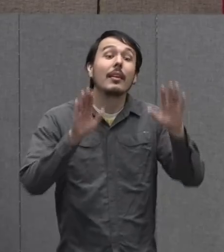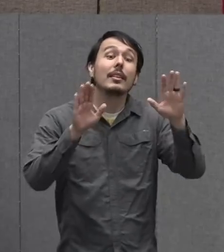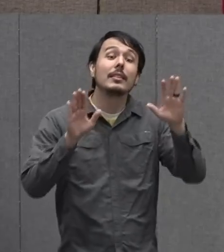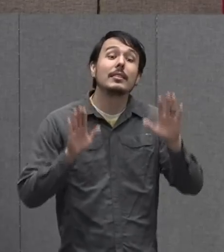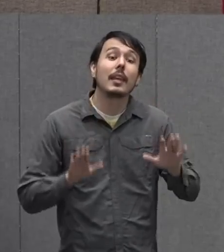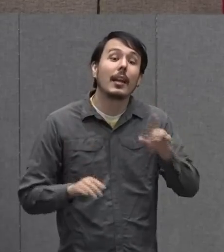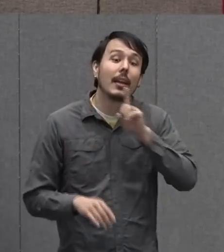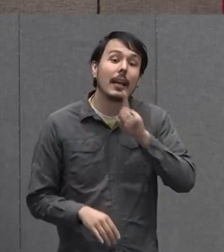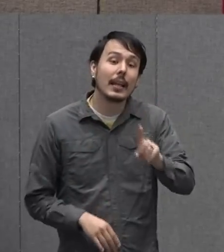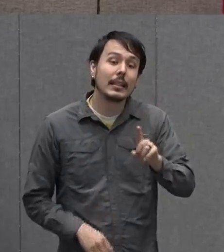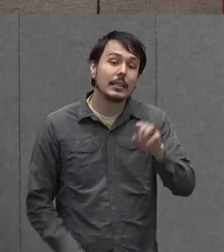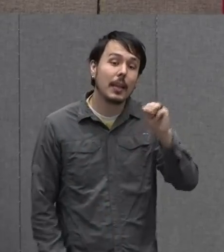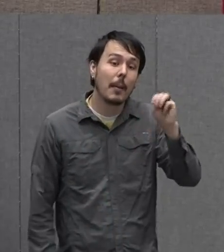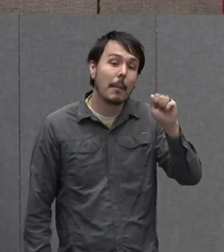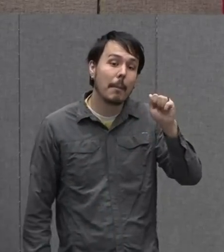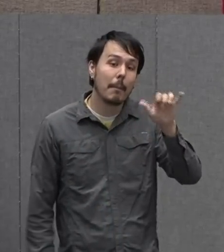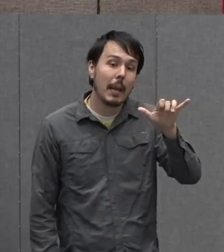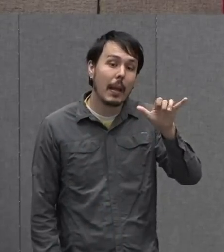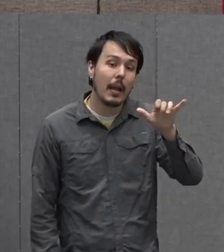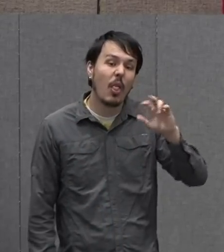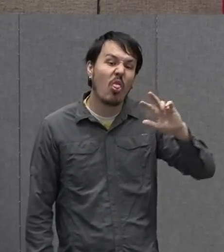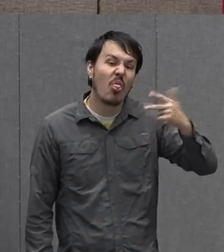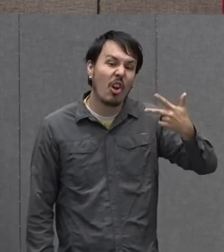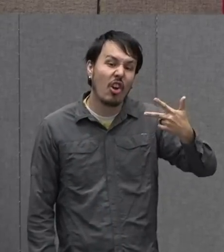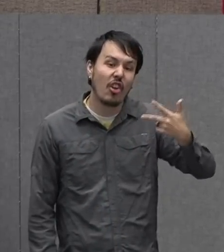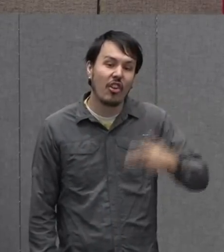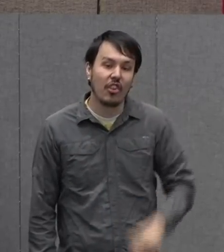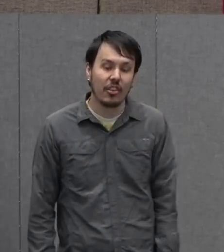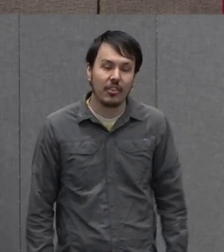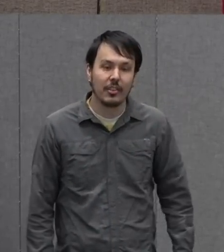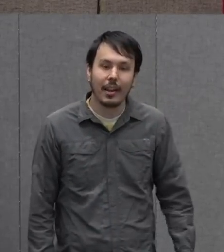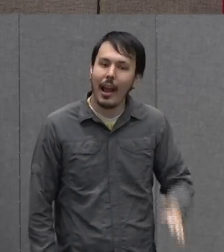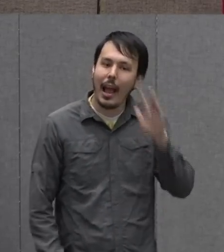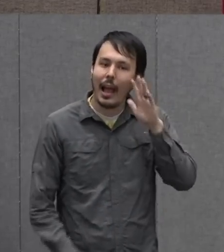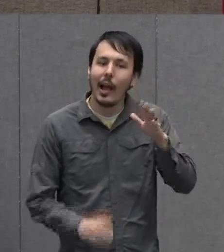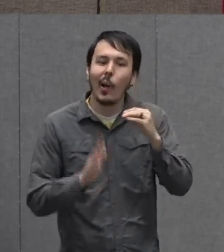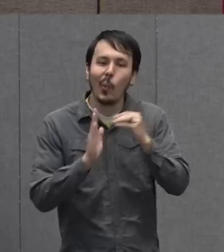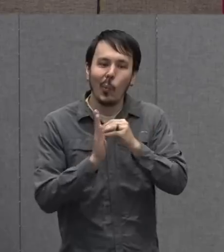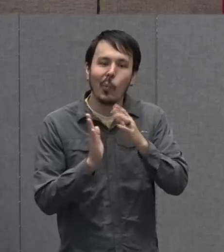Sunday is May 3rd, so I will put a 3.